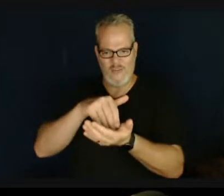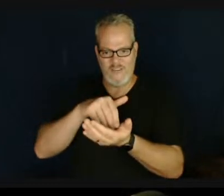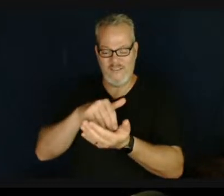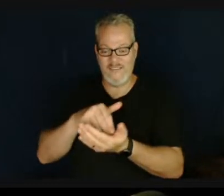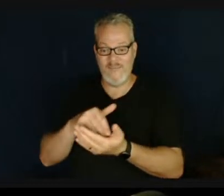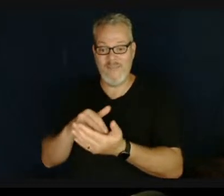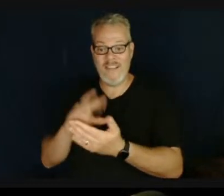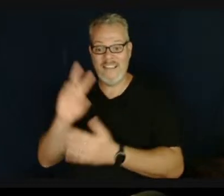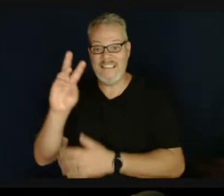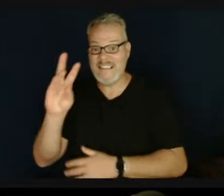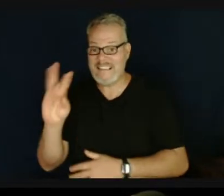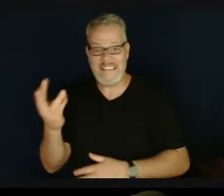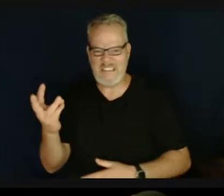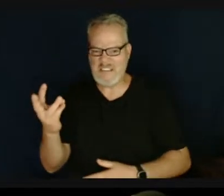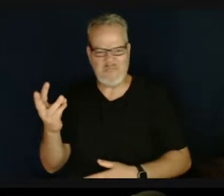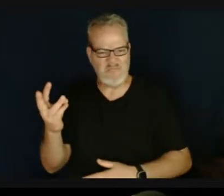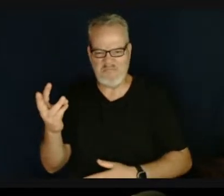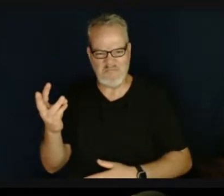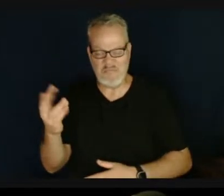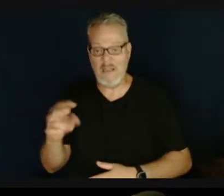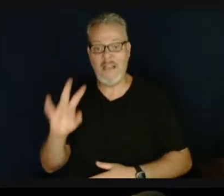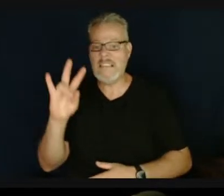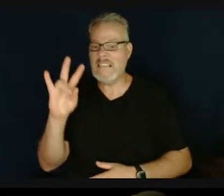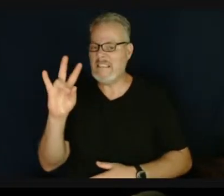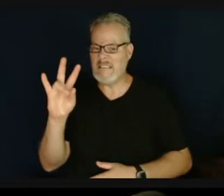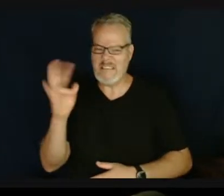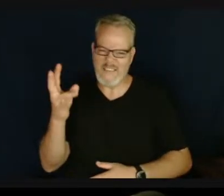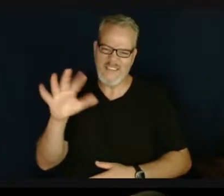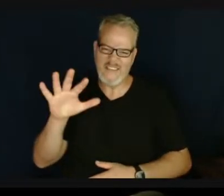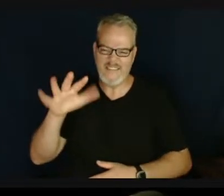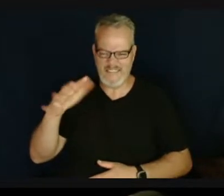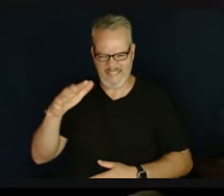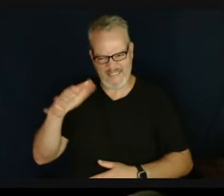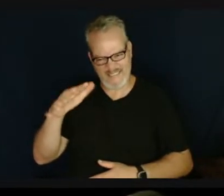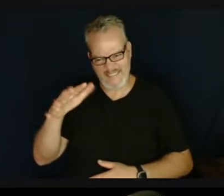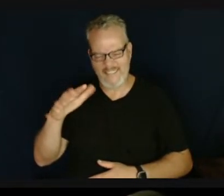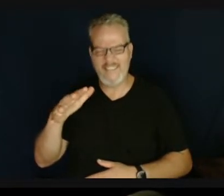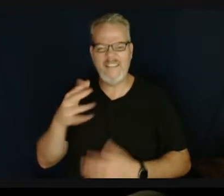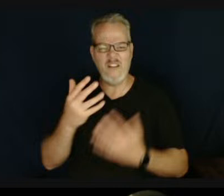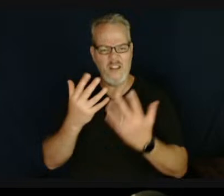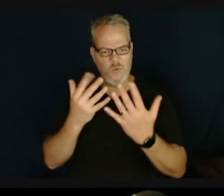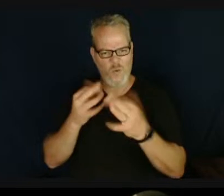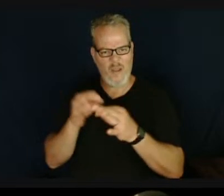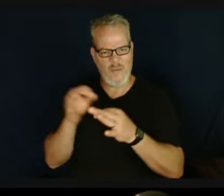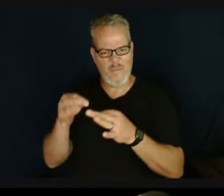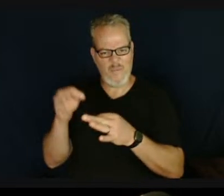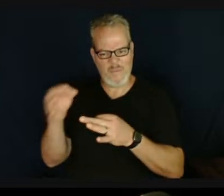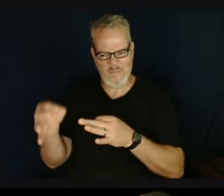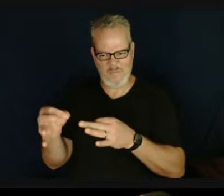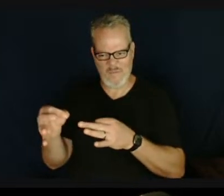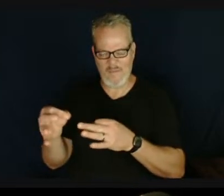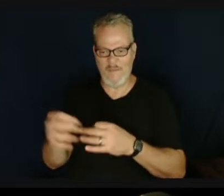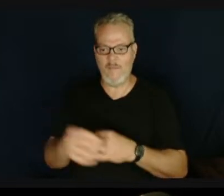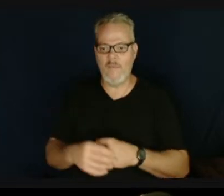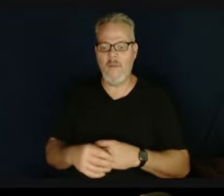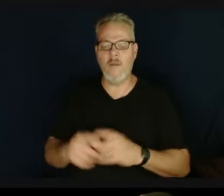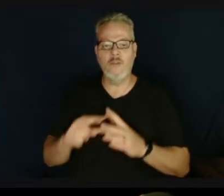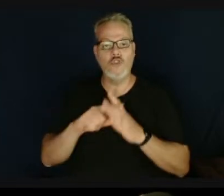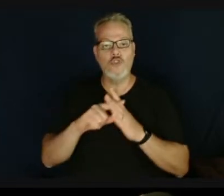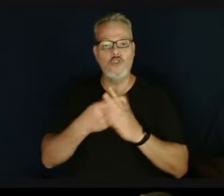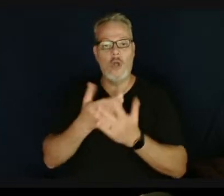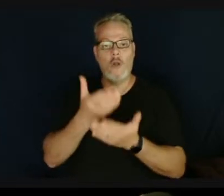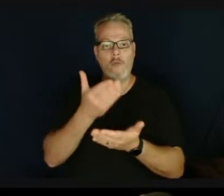to that. Phase 7 did, after low level activity to start as well, and it starts to show